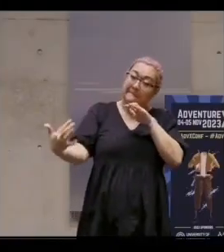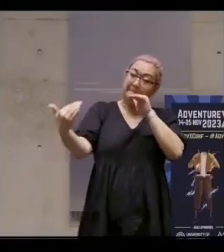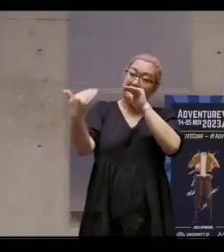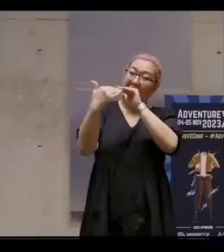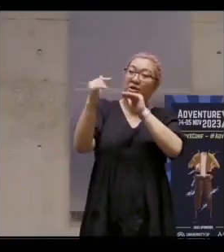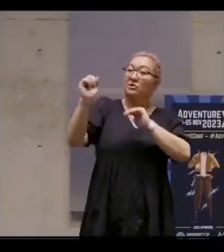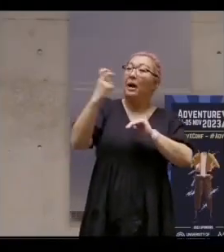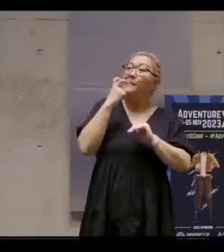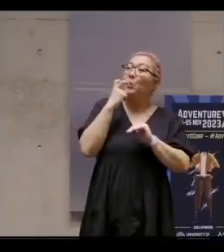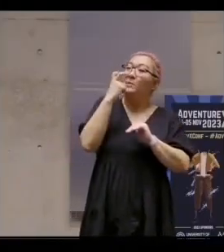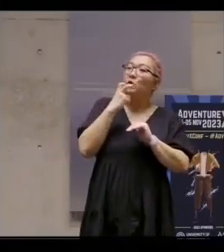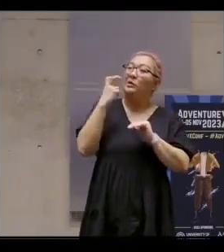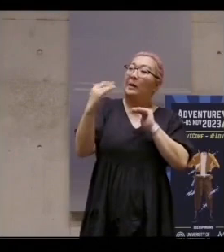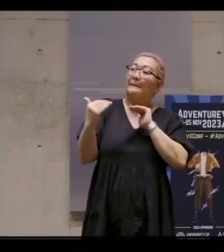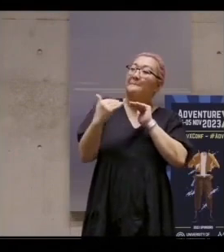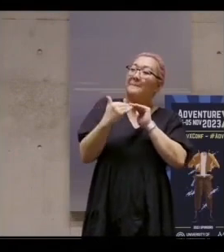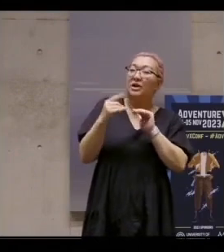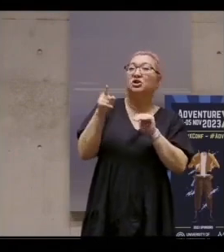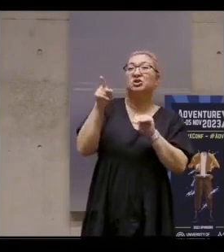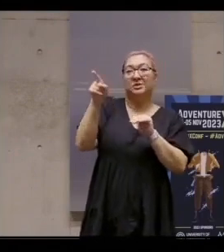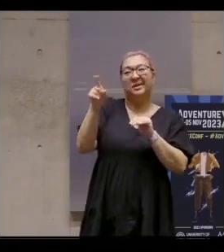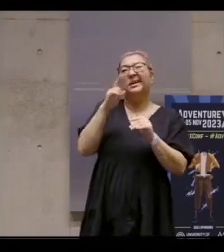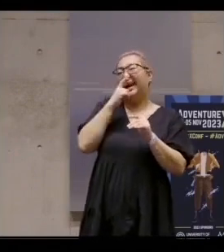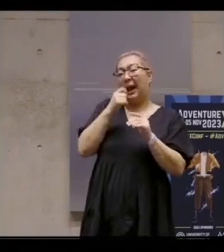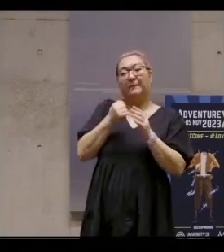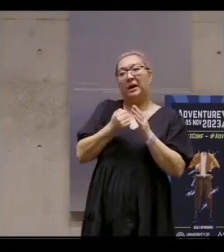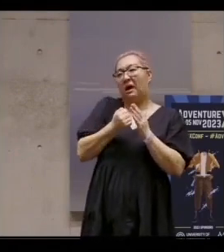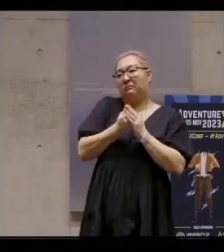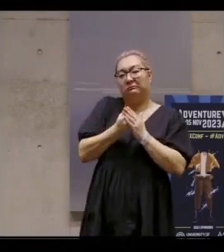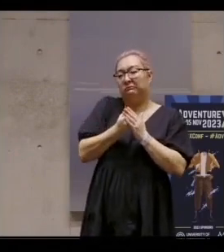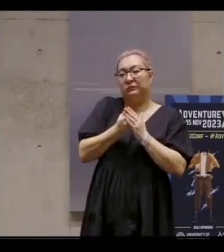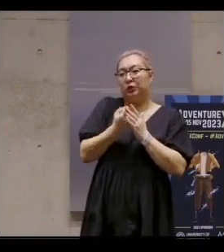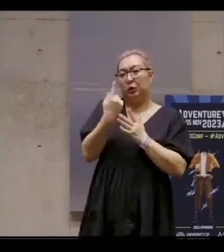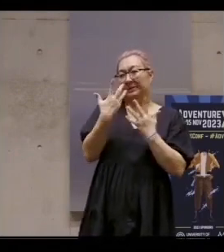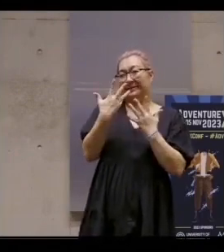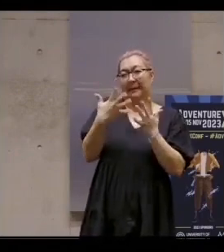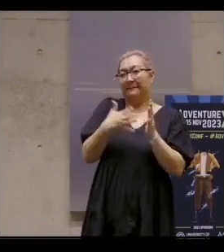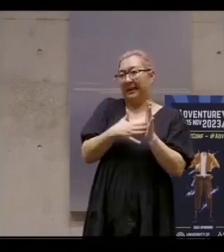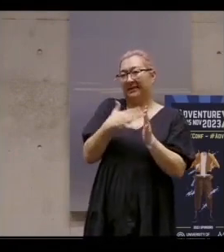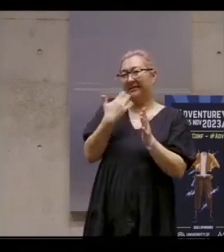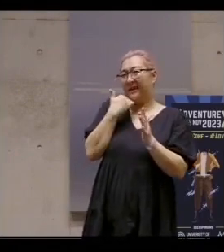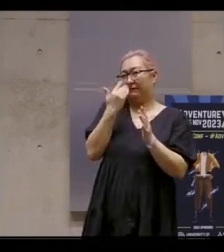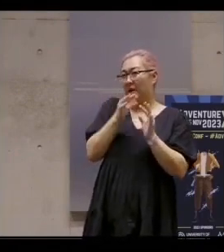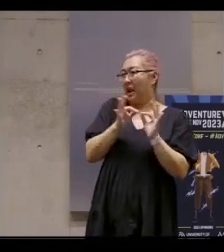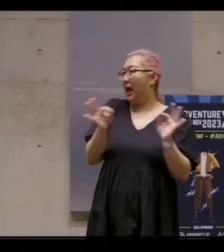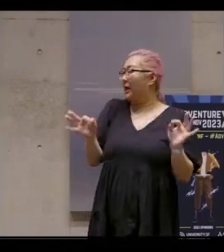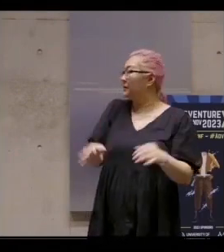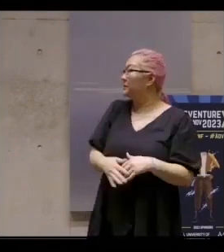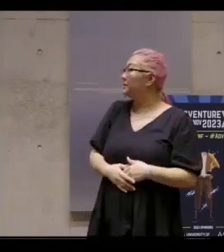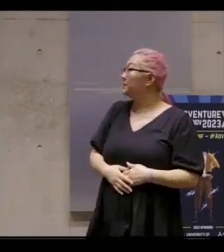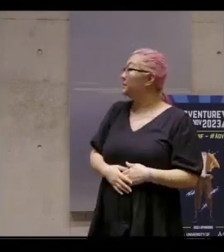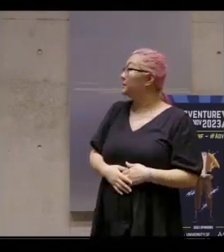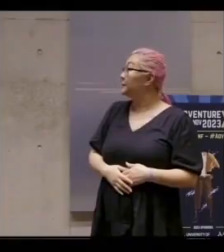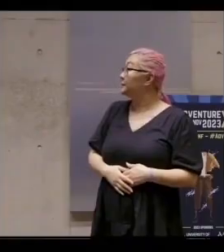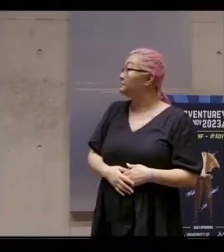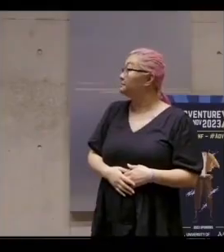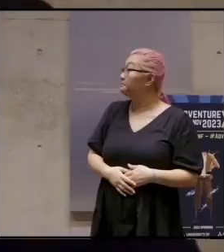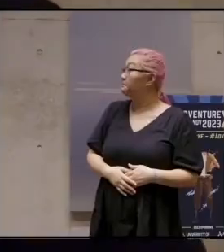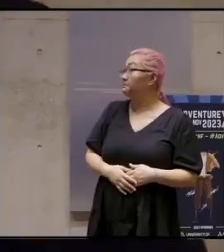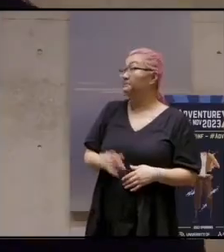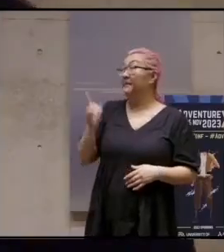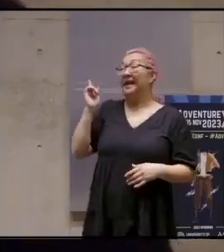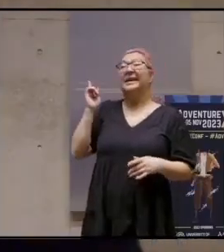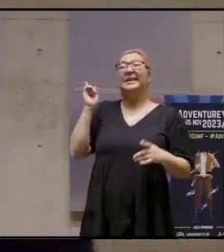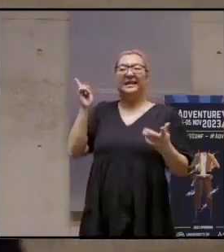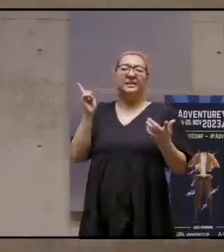Optional, and you know your own anxiety levels obviously better than I do, but this is a useful tool for a lot of people.